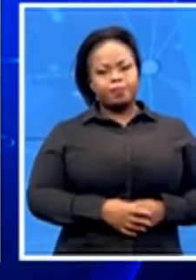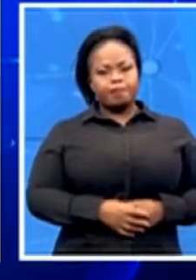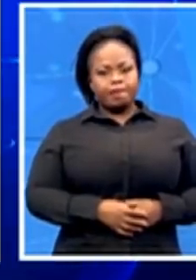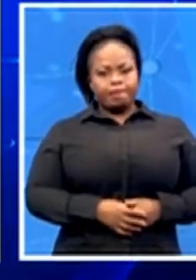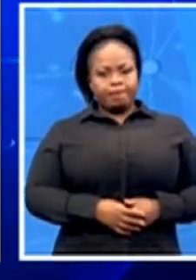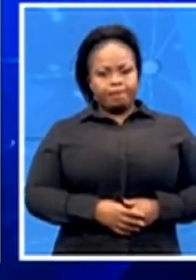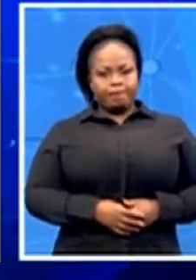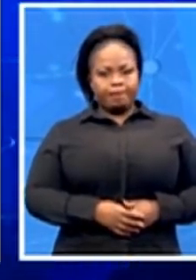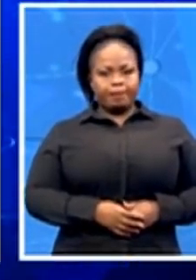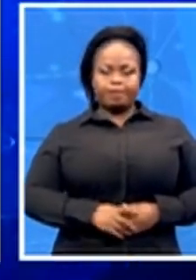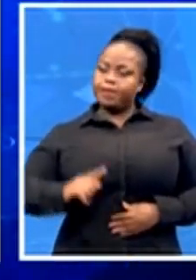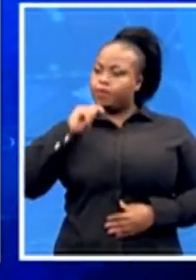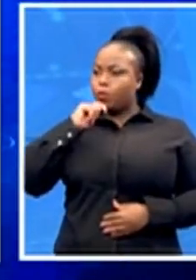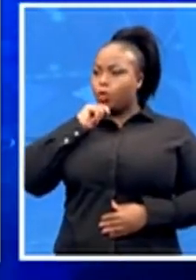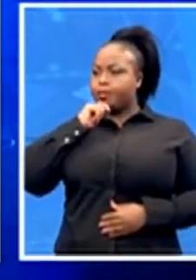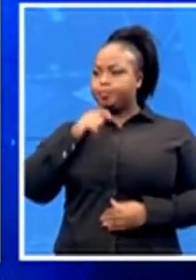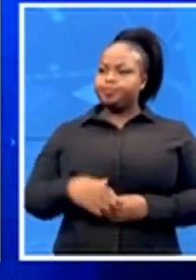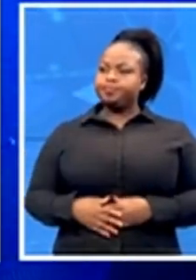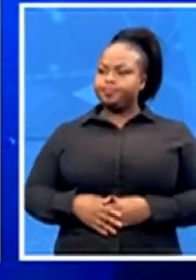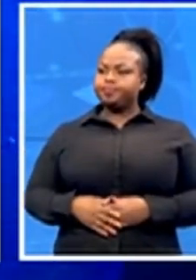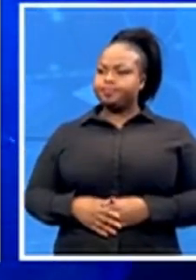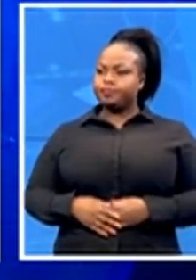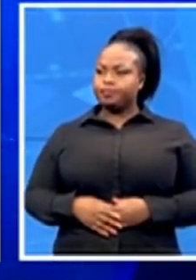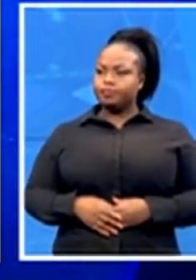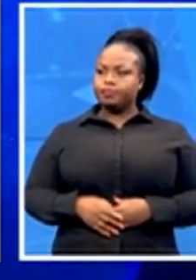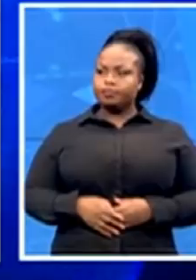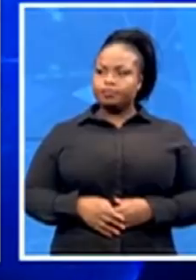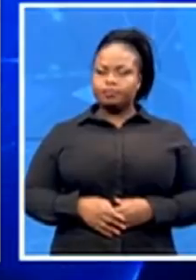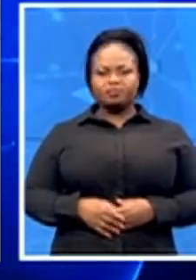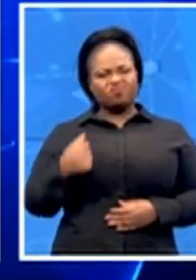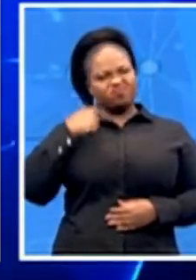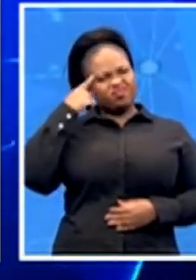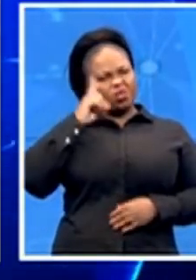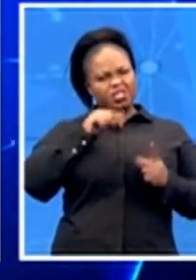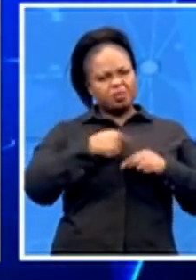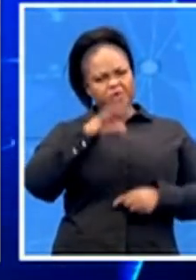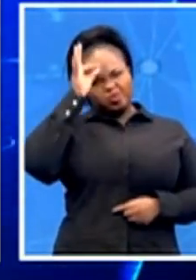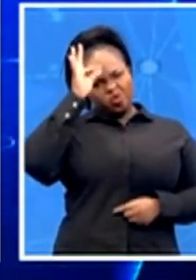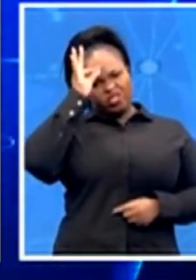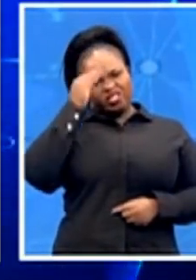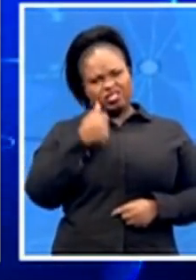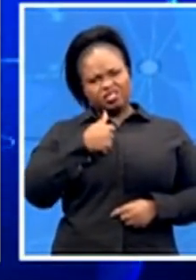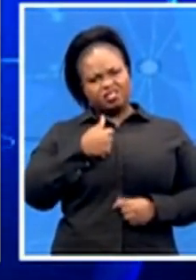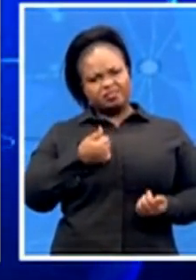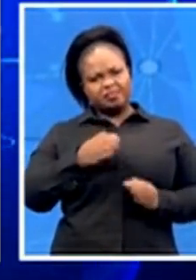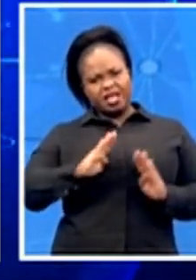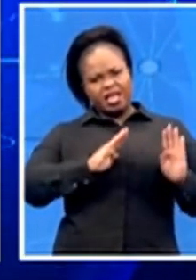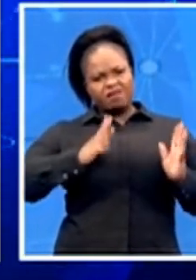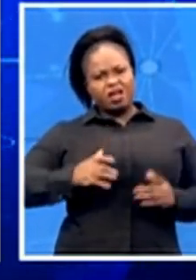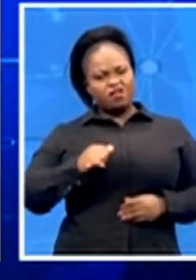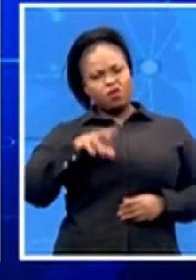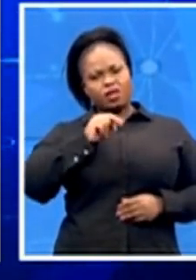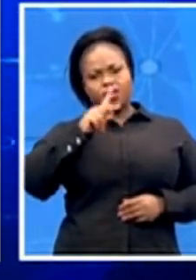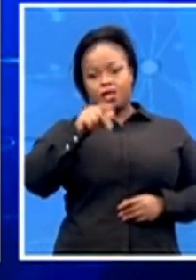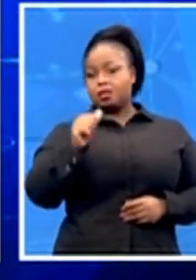Morning. Thanks for having me. What do you make of the law enforcement approach to the situation in Nkandla over the past weekend? We've seen